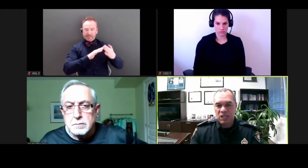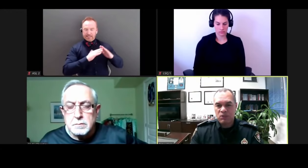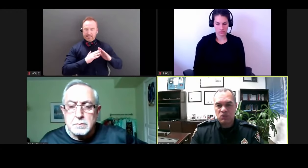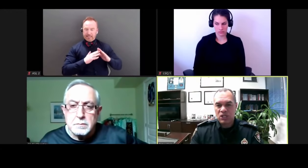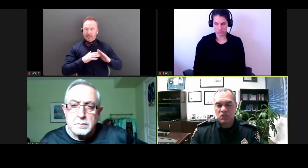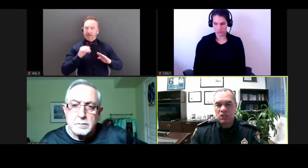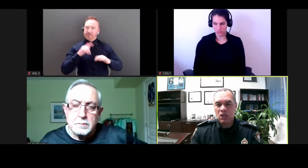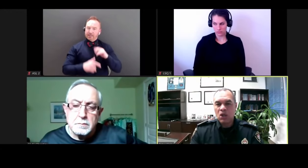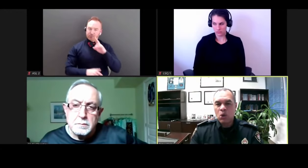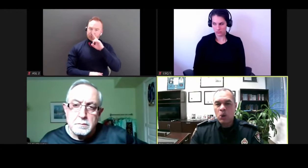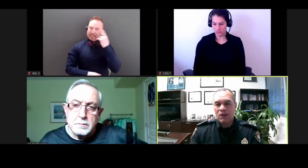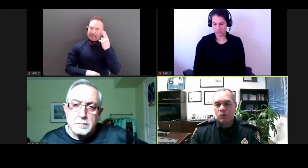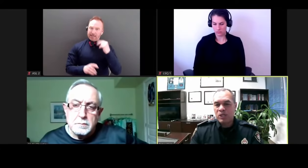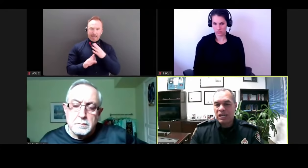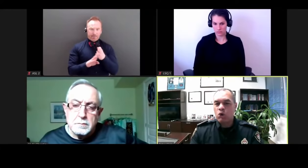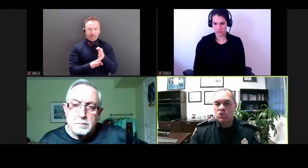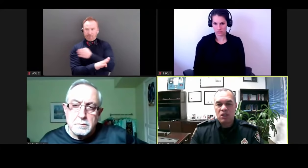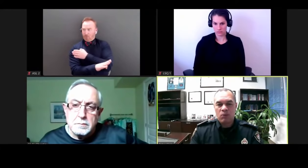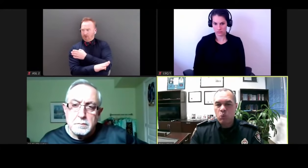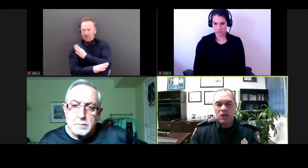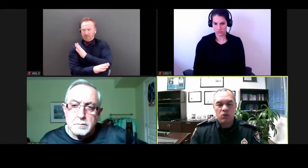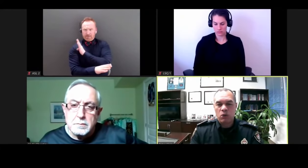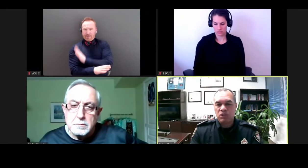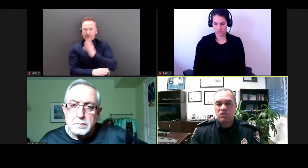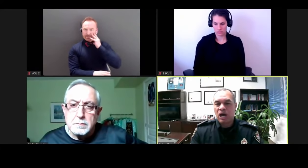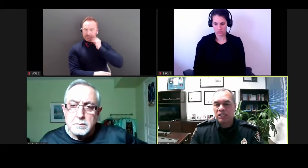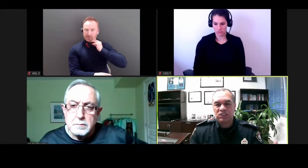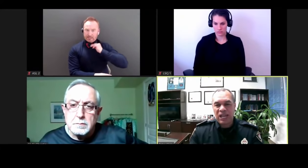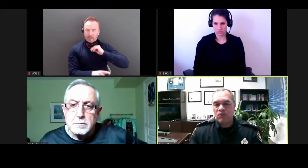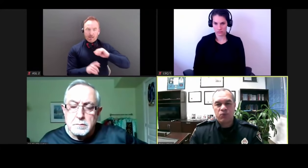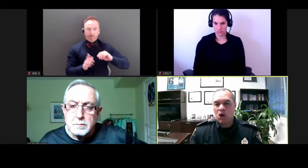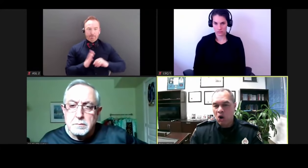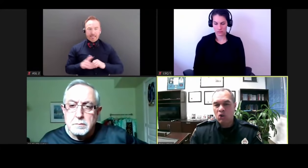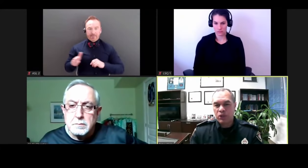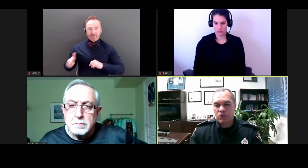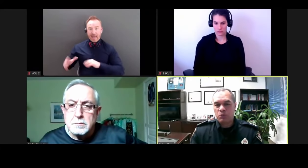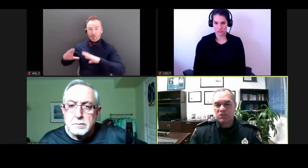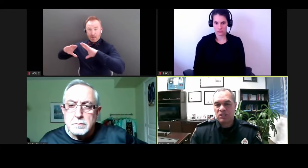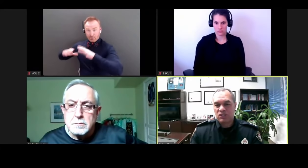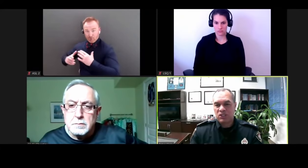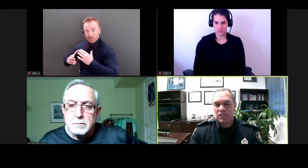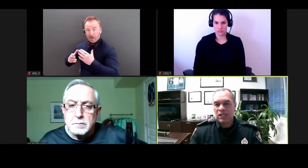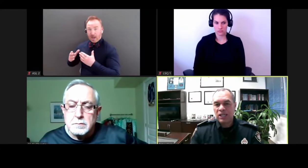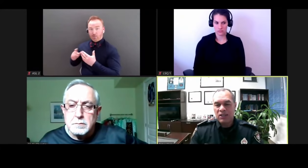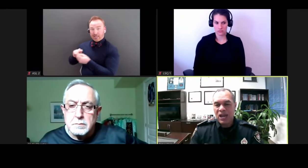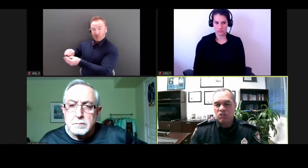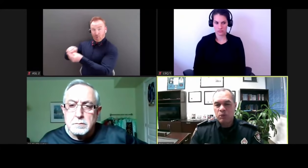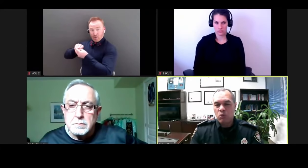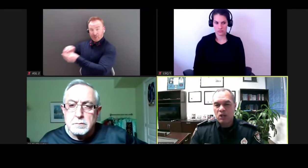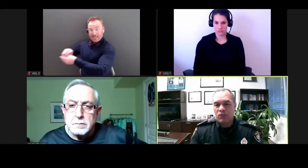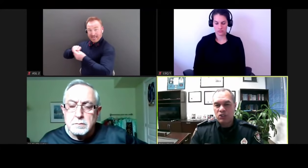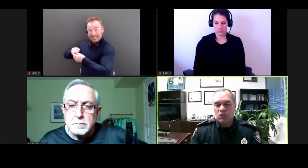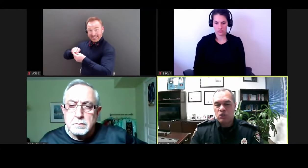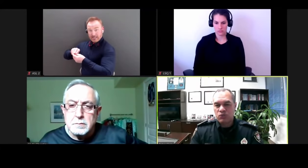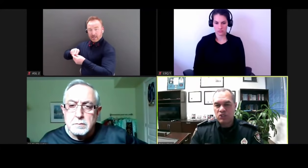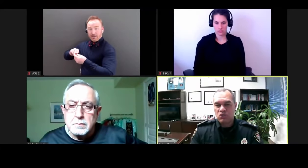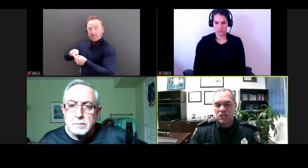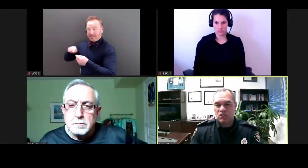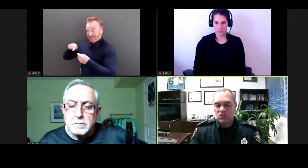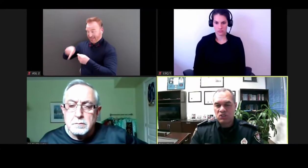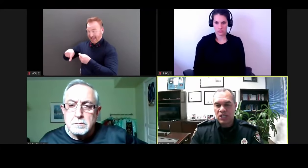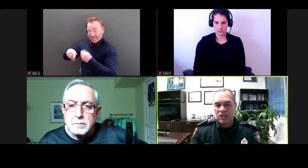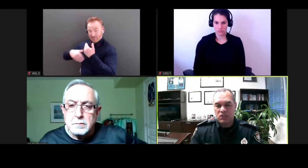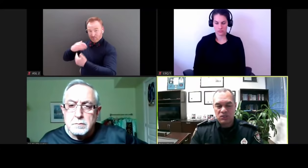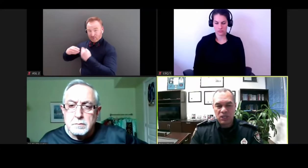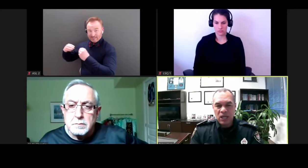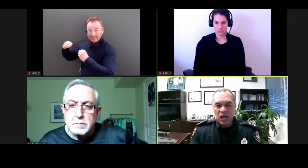of a demonstration. Whatever we negotiate with one group does not stand for all the groups in the city. And that has been one of the huge frustrations